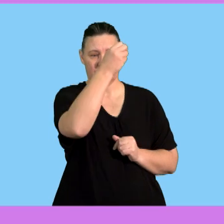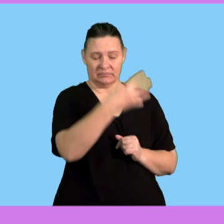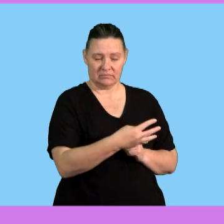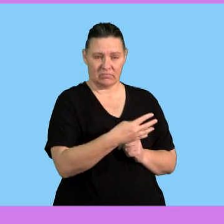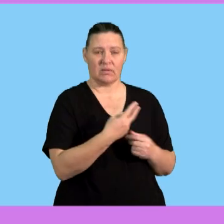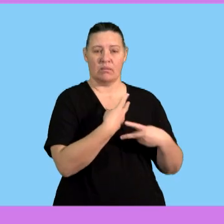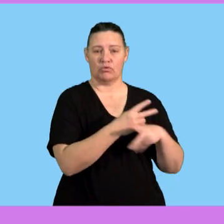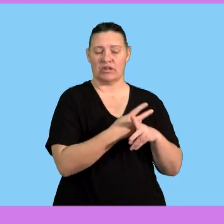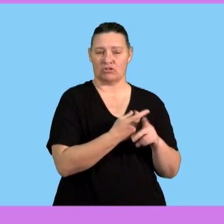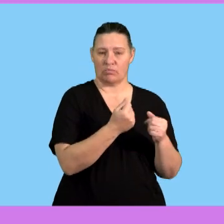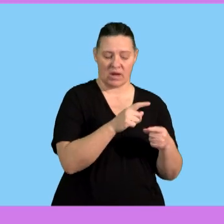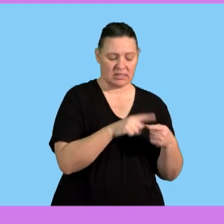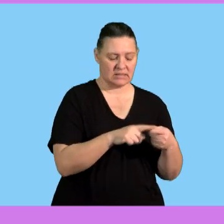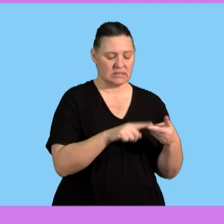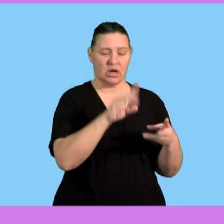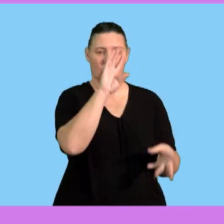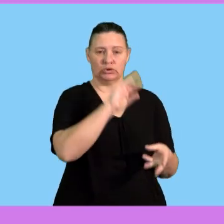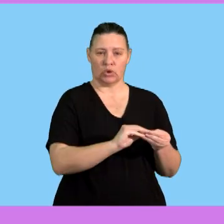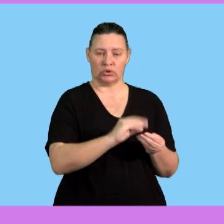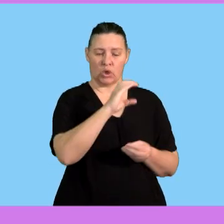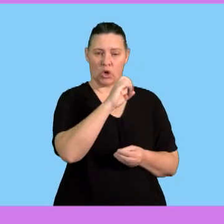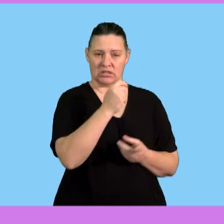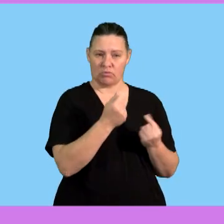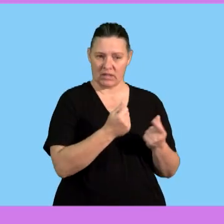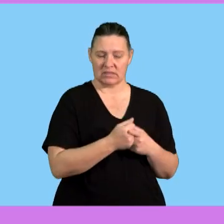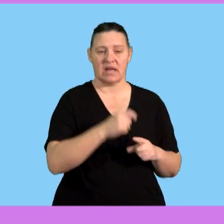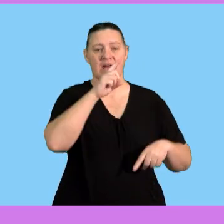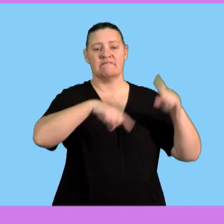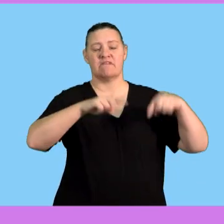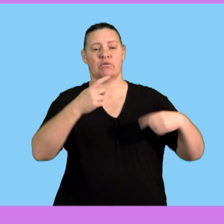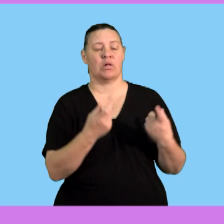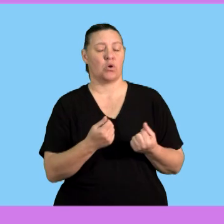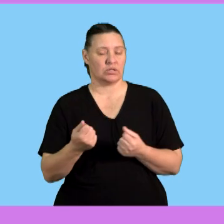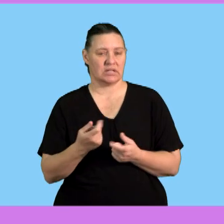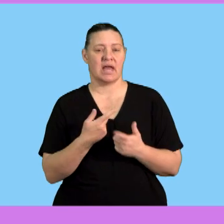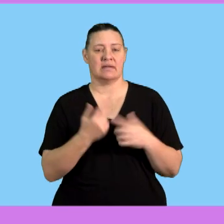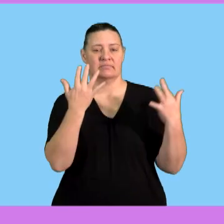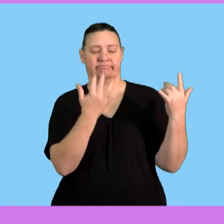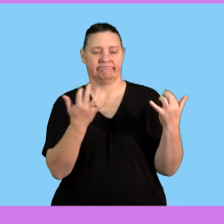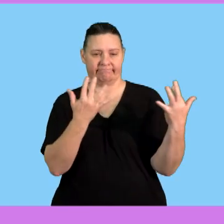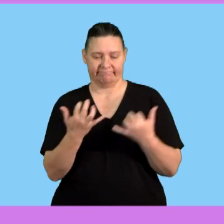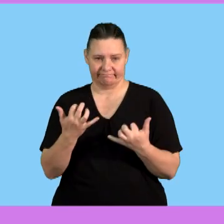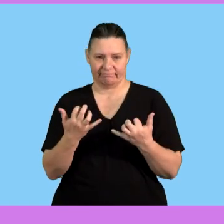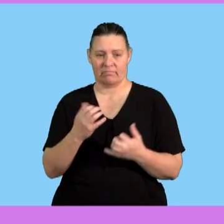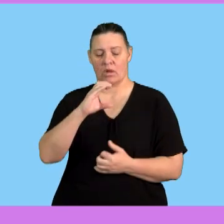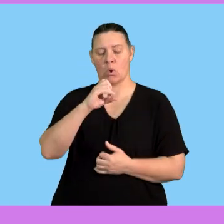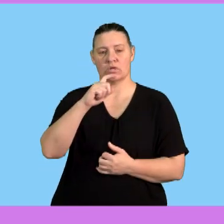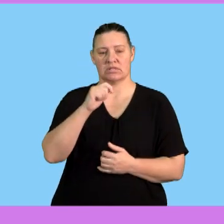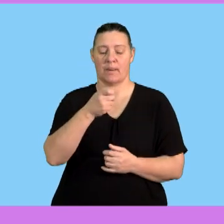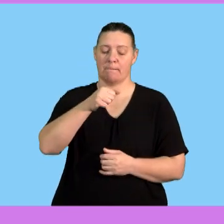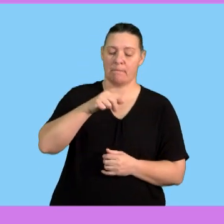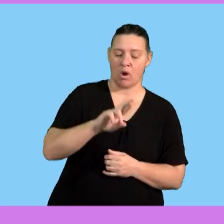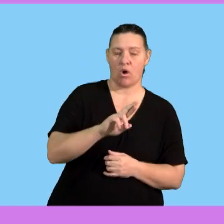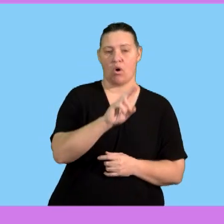there is production price and total cost price, variable cost, and then calculating a cost per